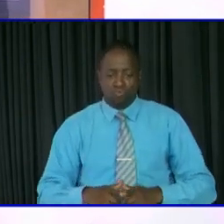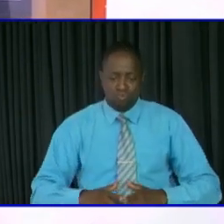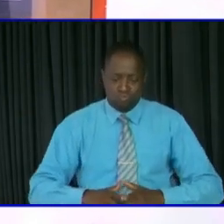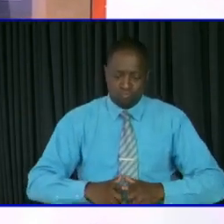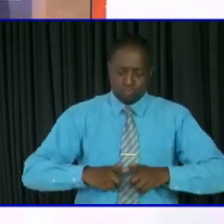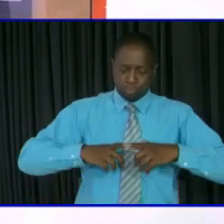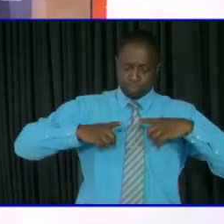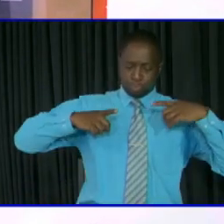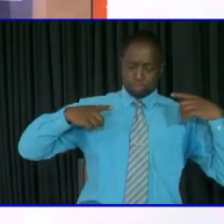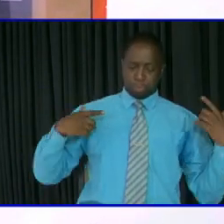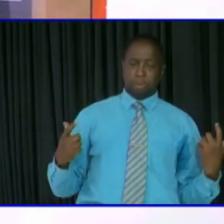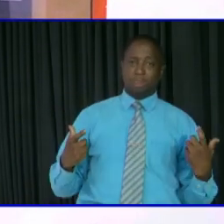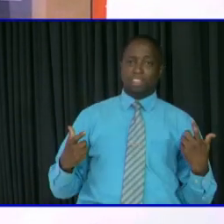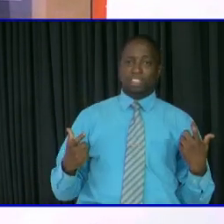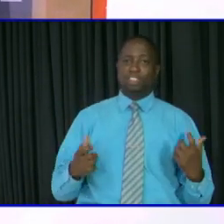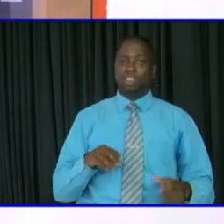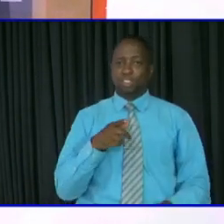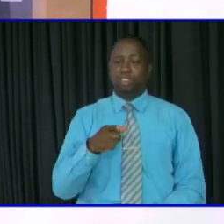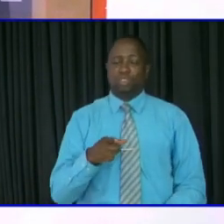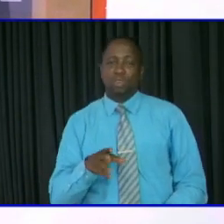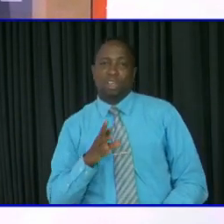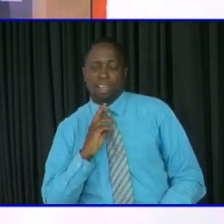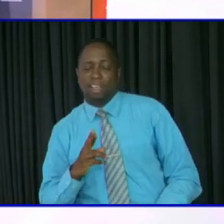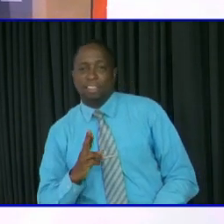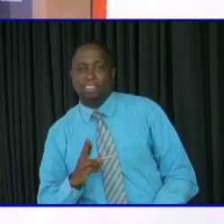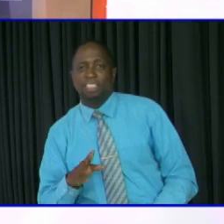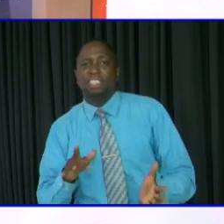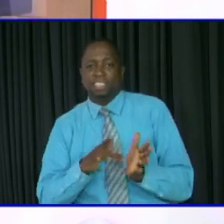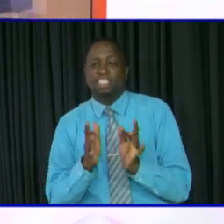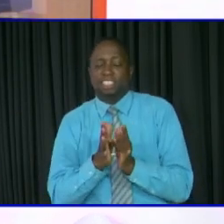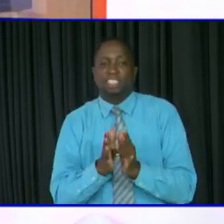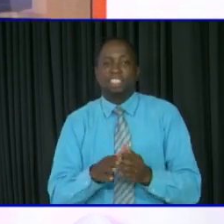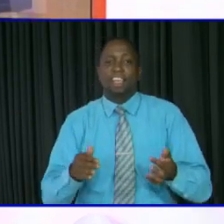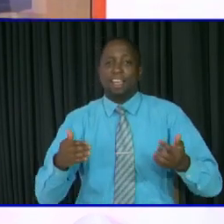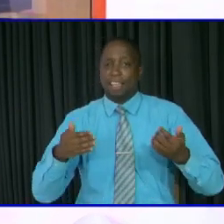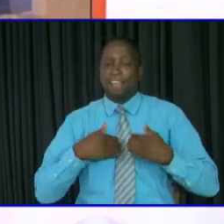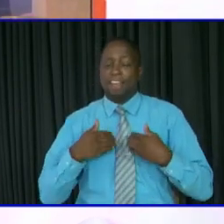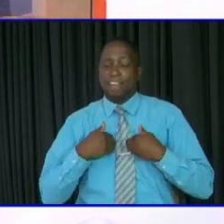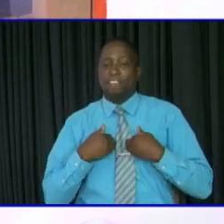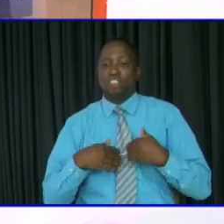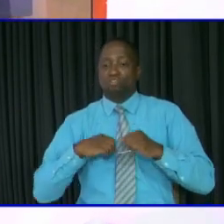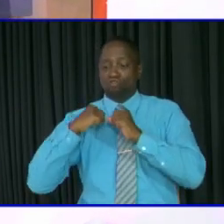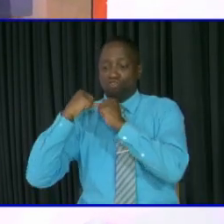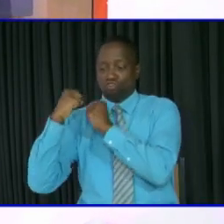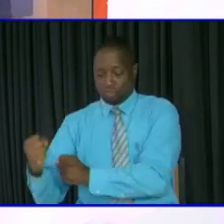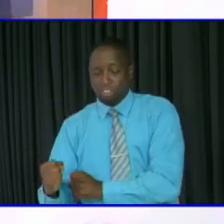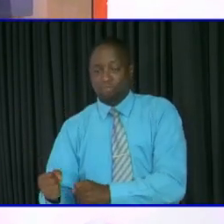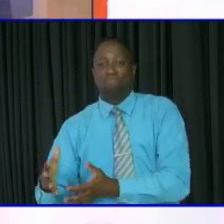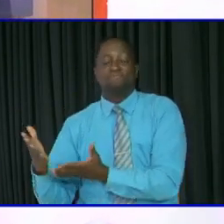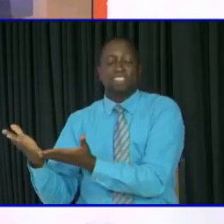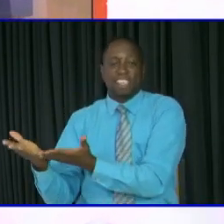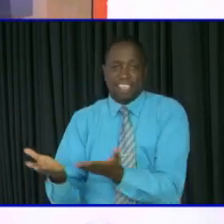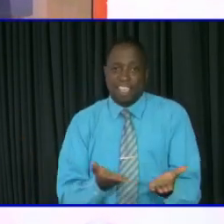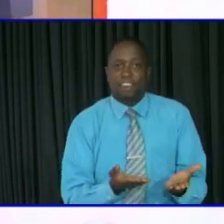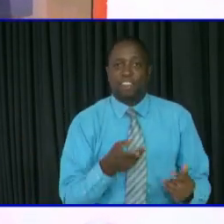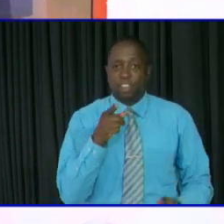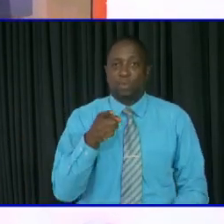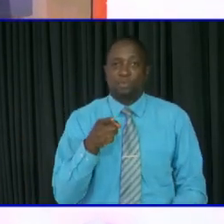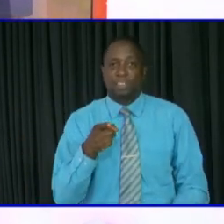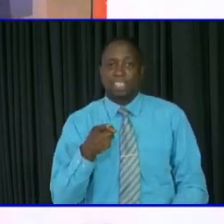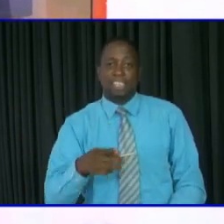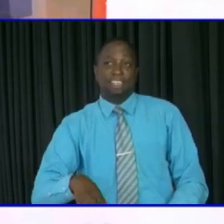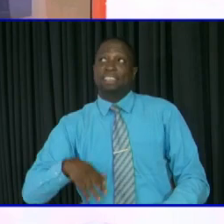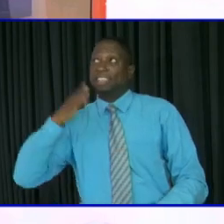how burdensome you get. Jesus always has the strength to carry you. He will carry